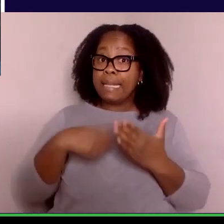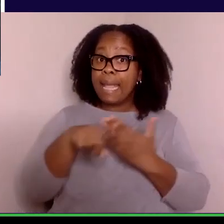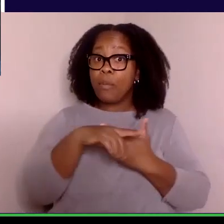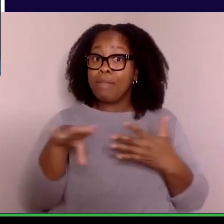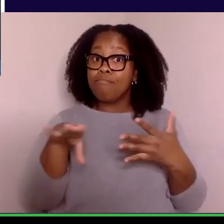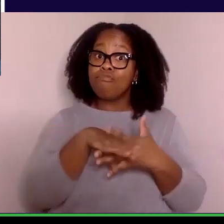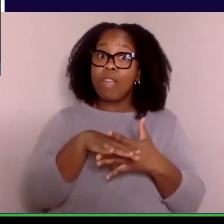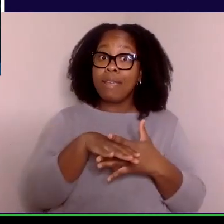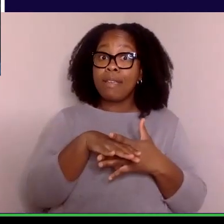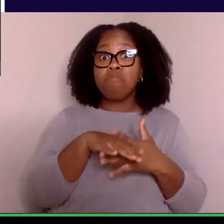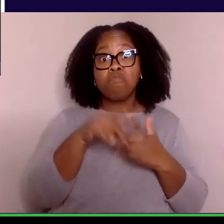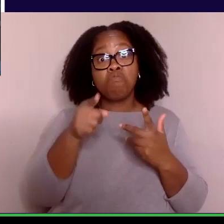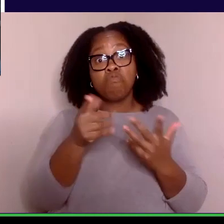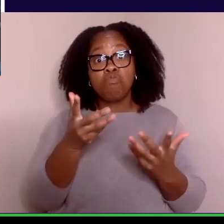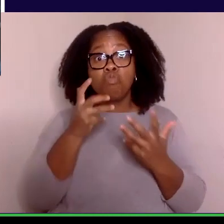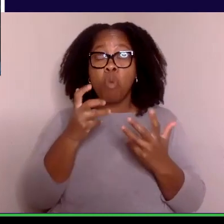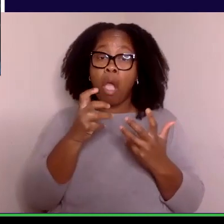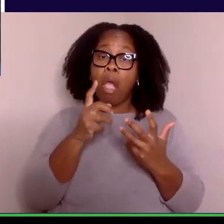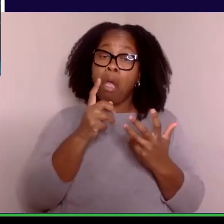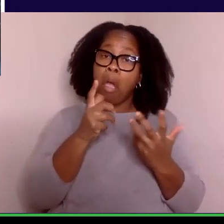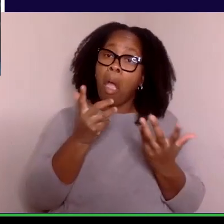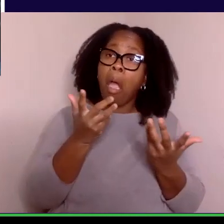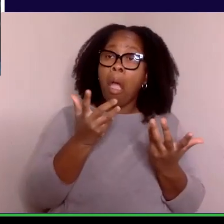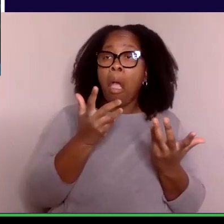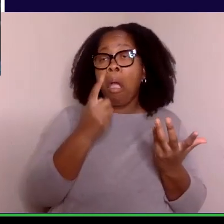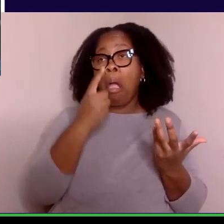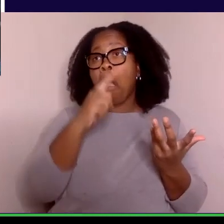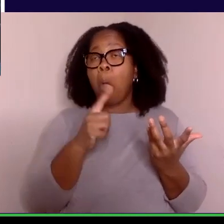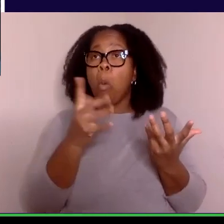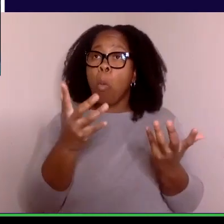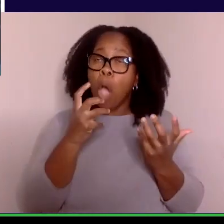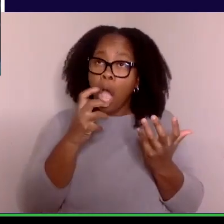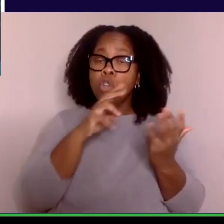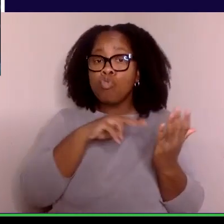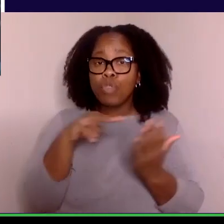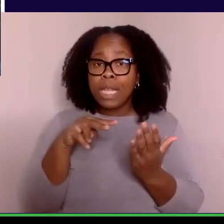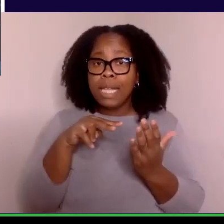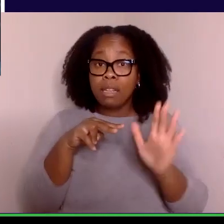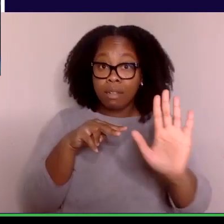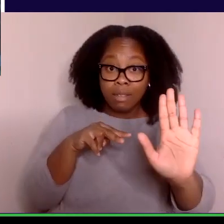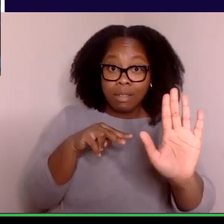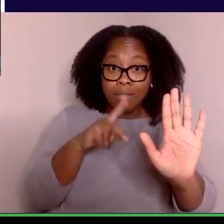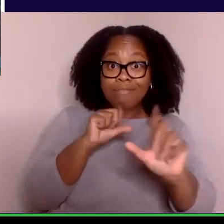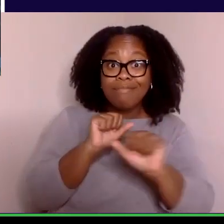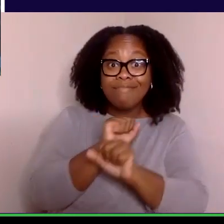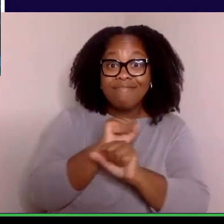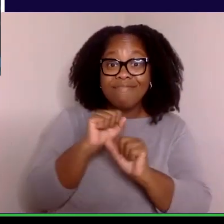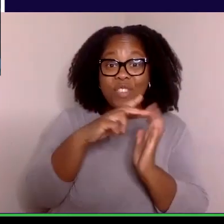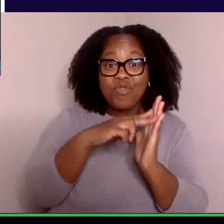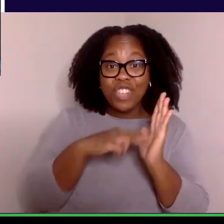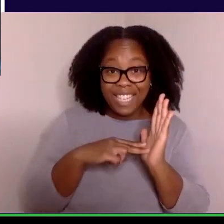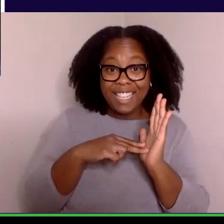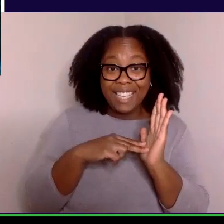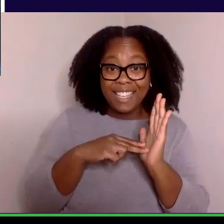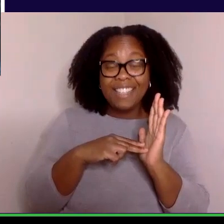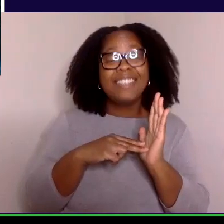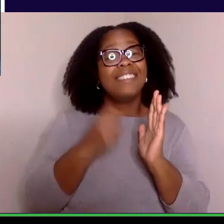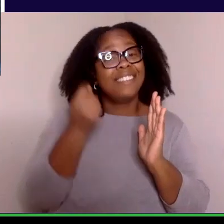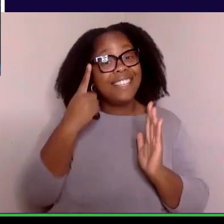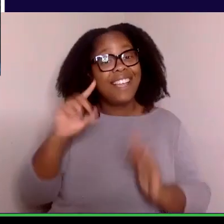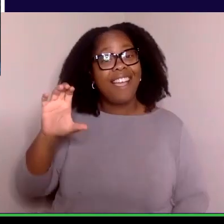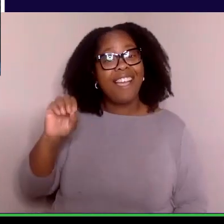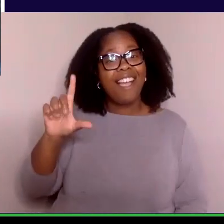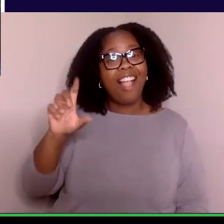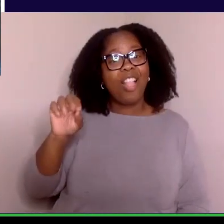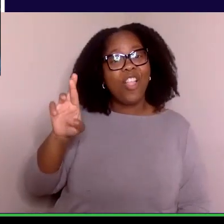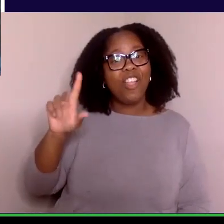to devote some time to reading, no, actual reading, Color Lines has put together a list of